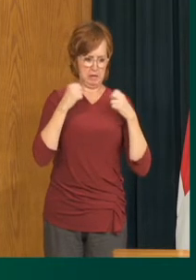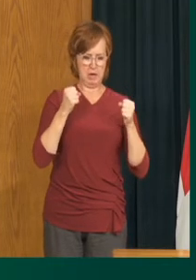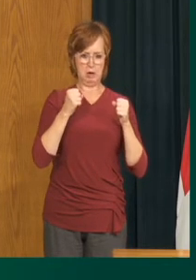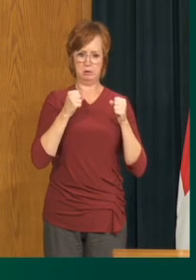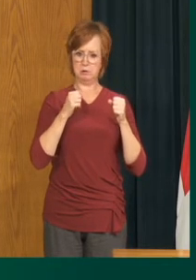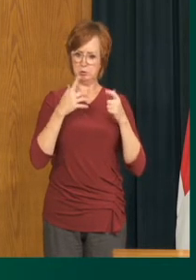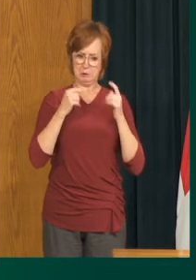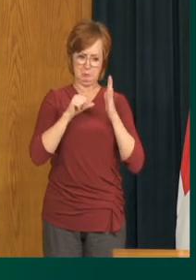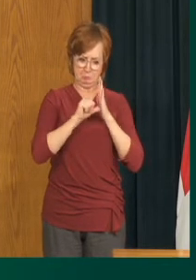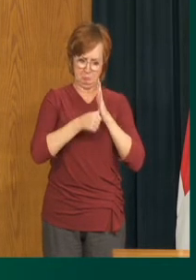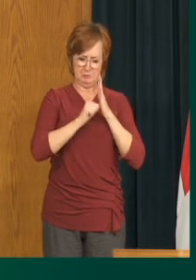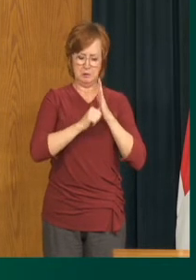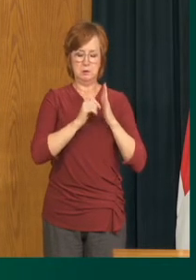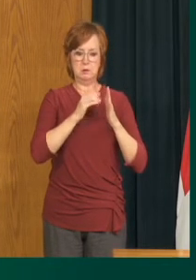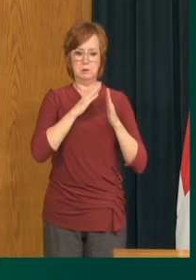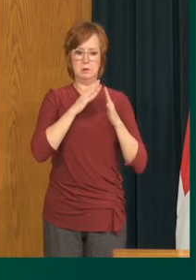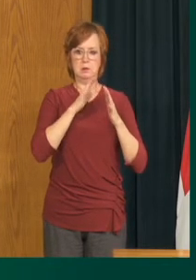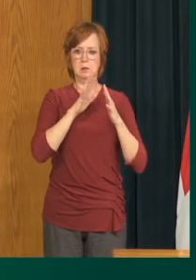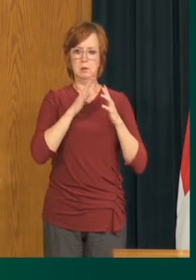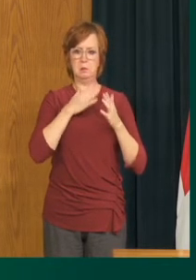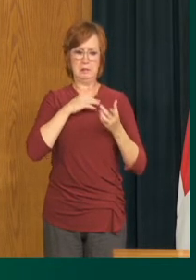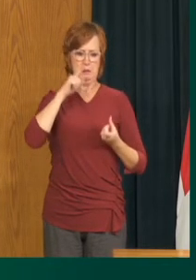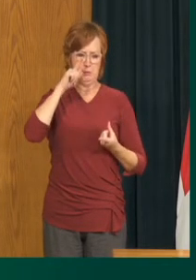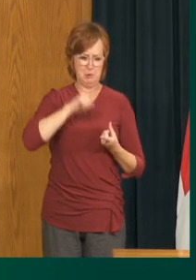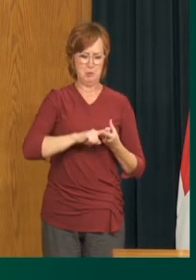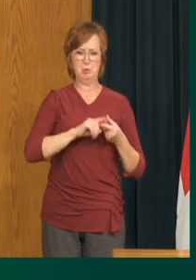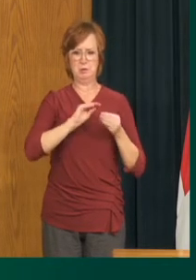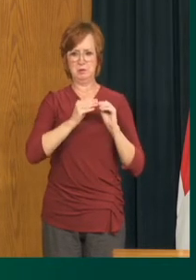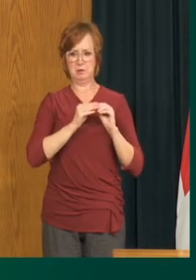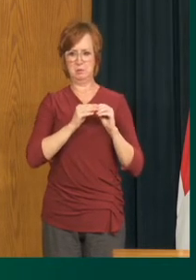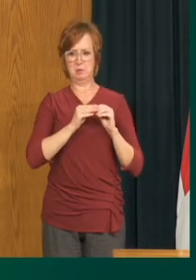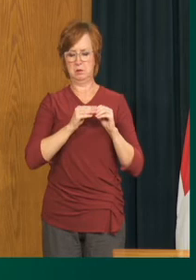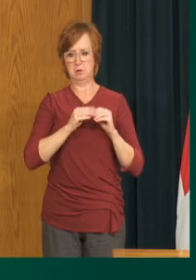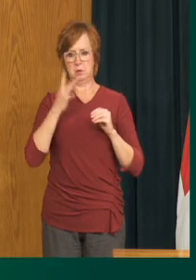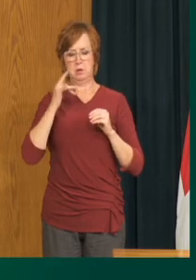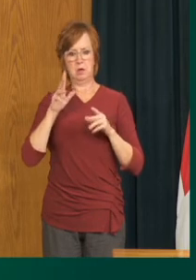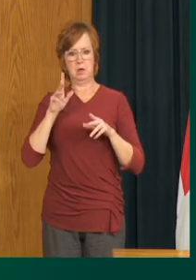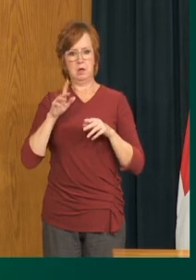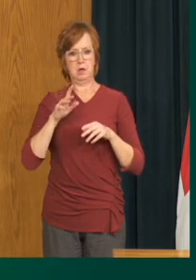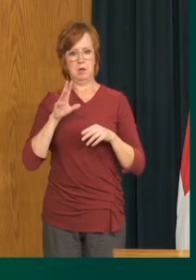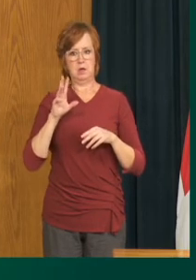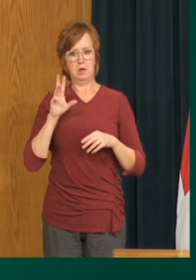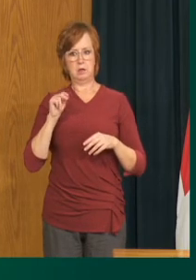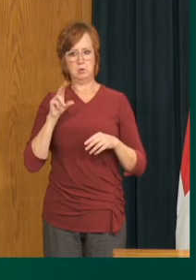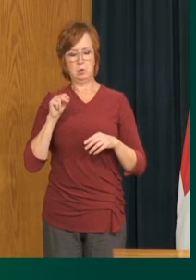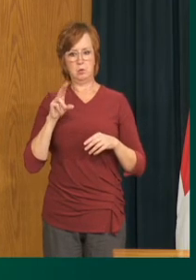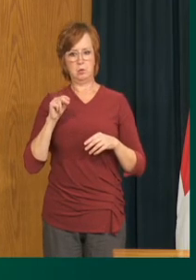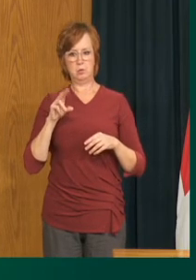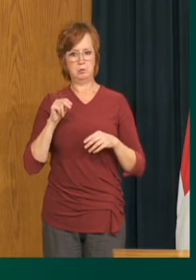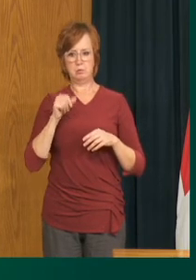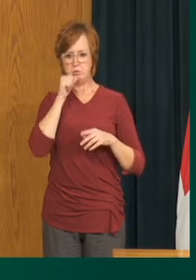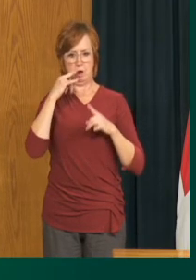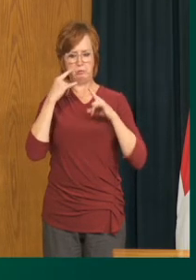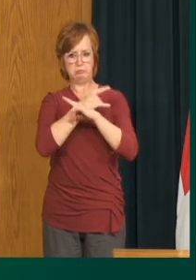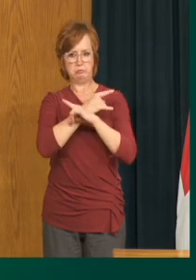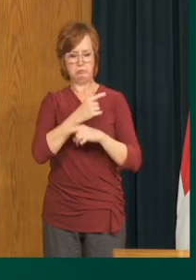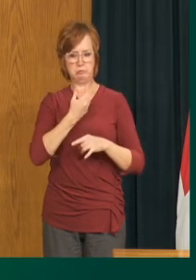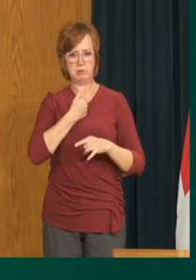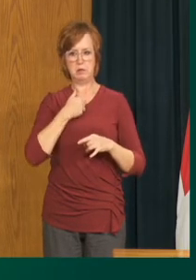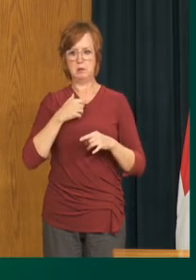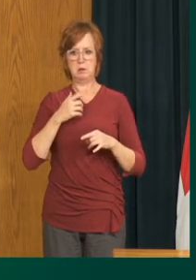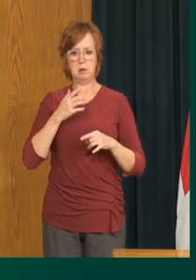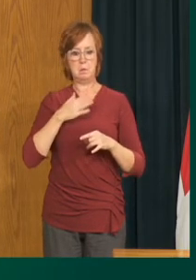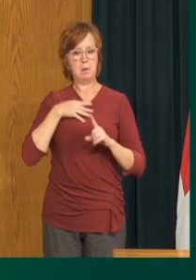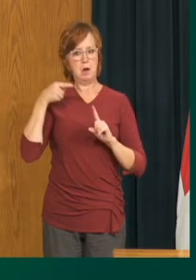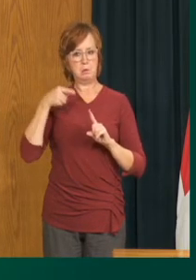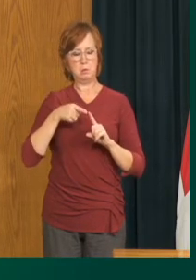nationwide are trying to kind of combat people not following the restrictions? No, not at all. What I'm saying is if you choose not